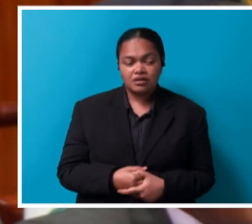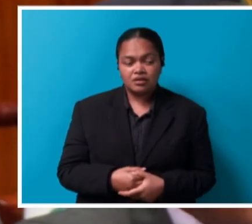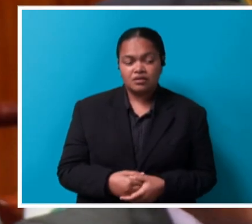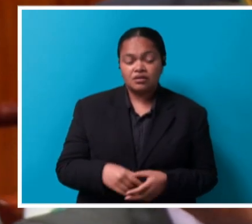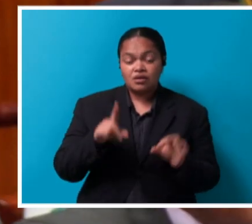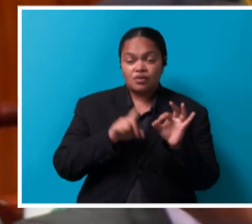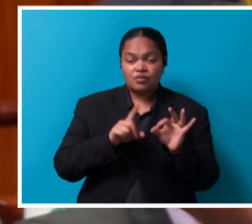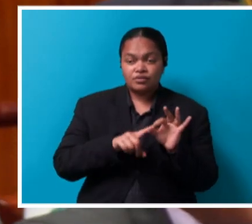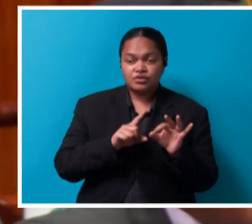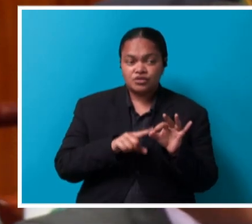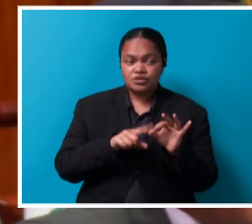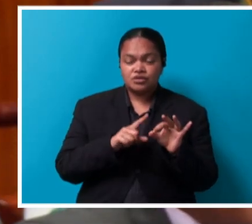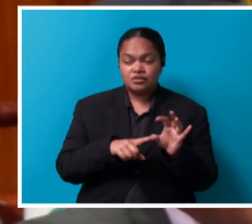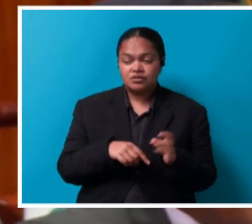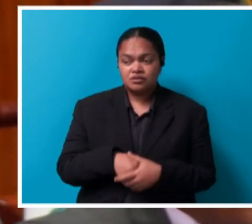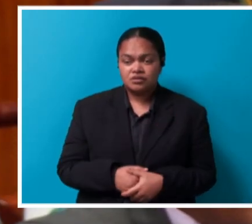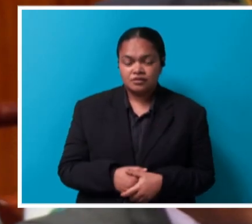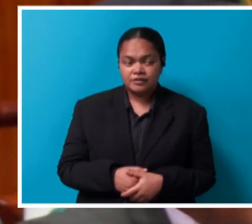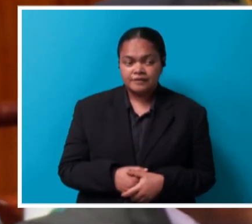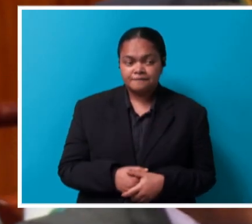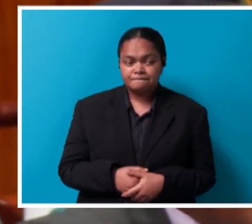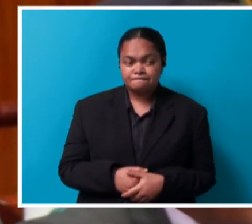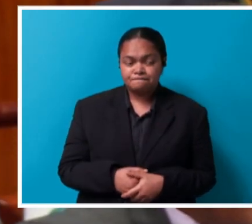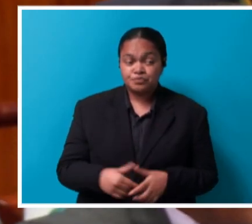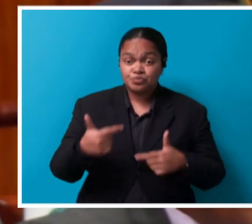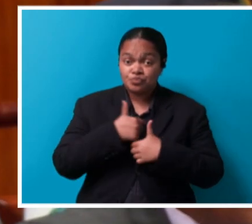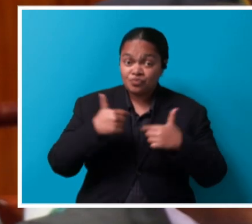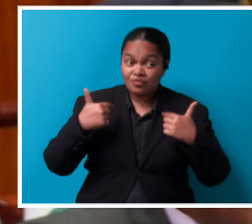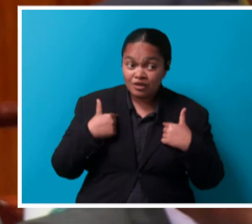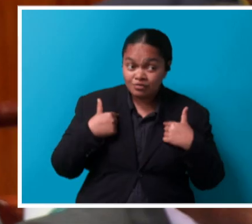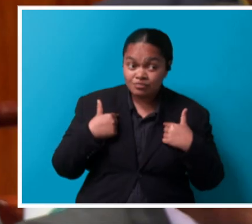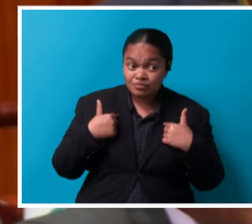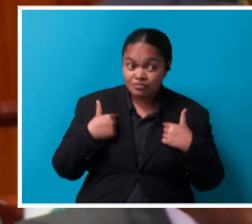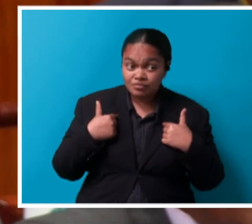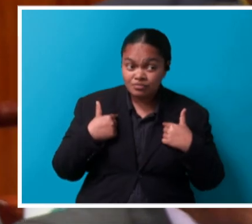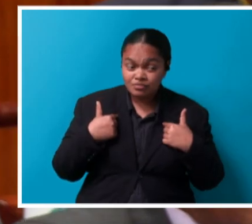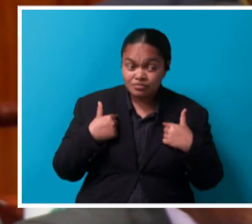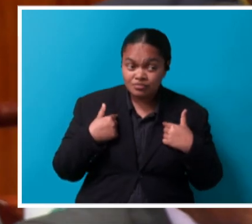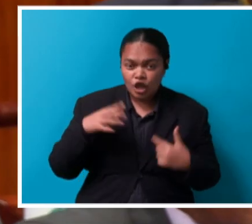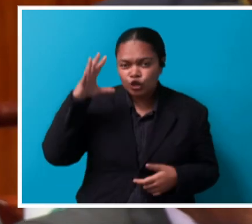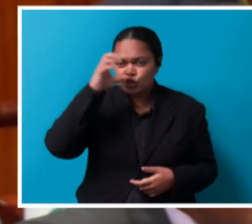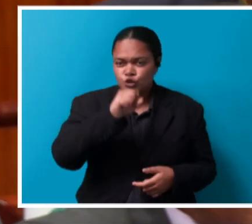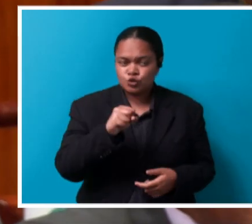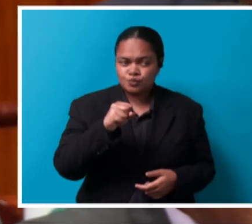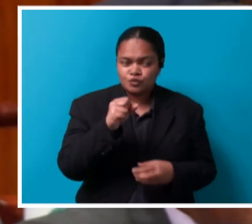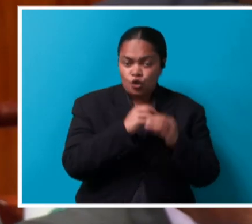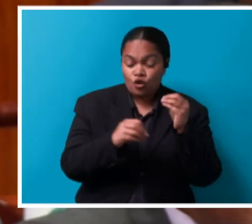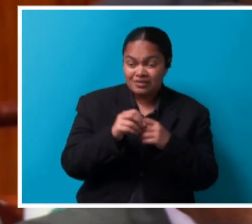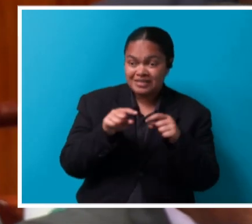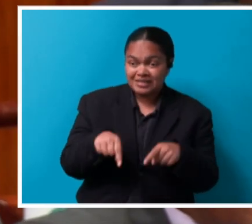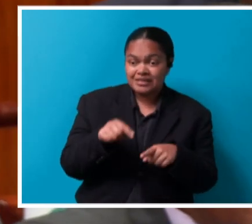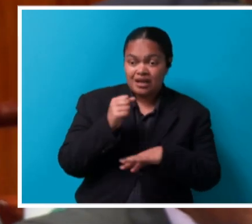question. Mr. Speaker Sir, when we assumed office as government,